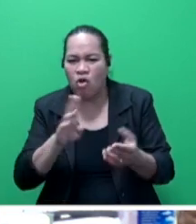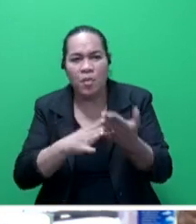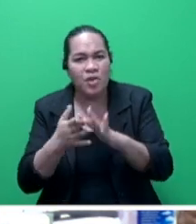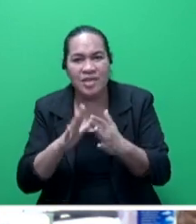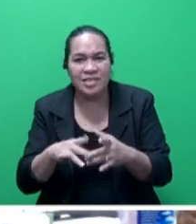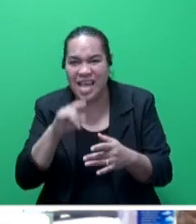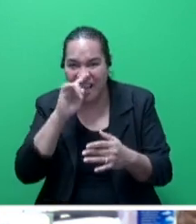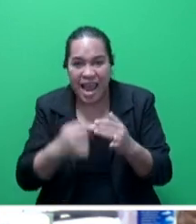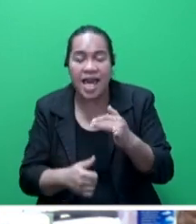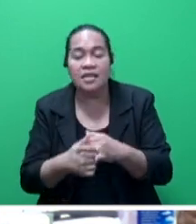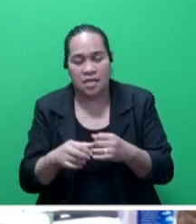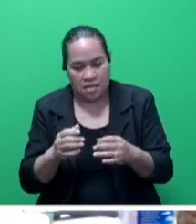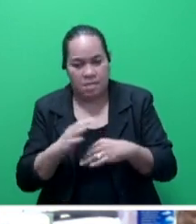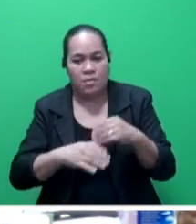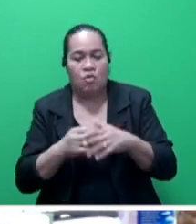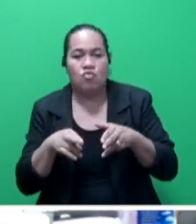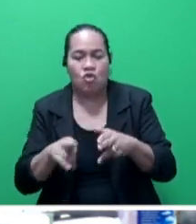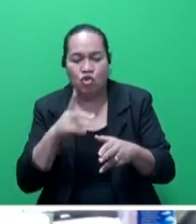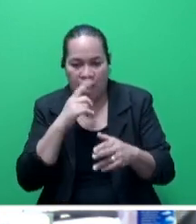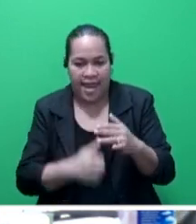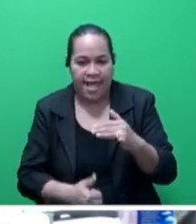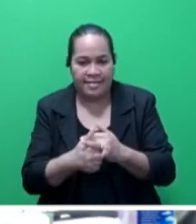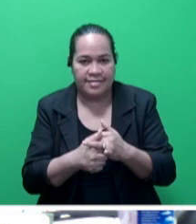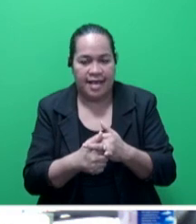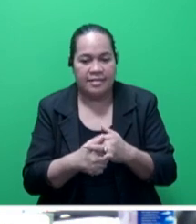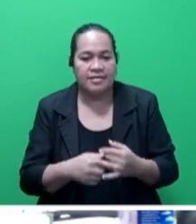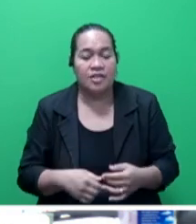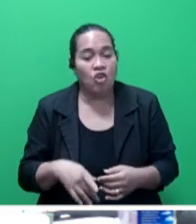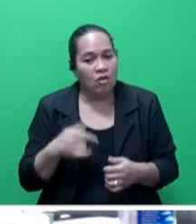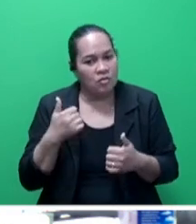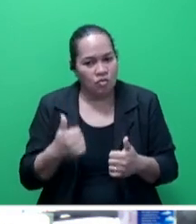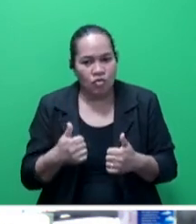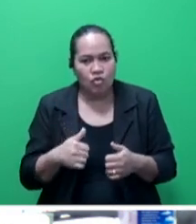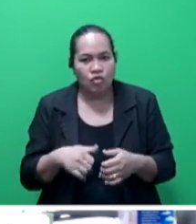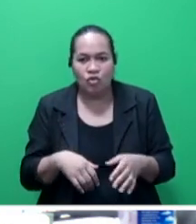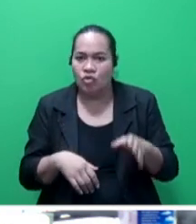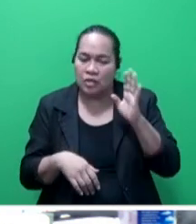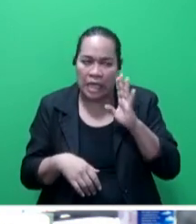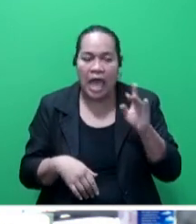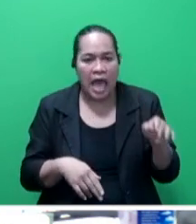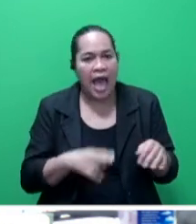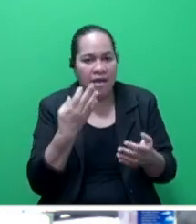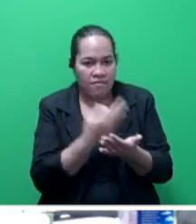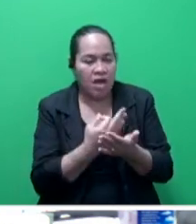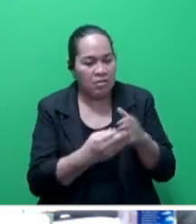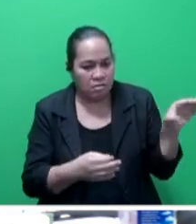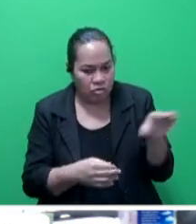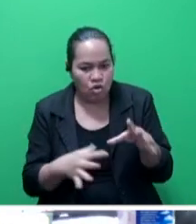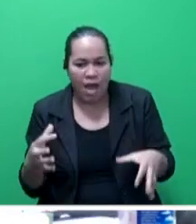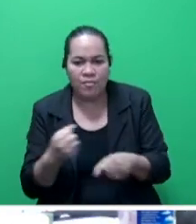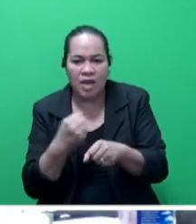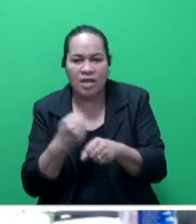economic centers and key public services, Mr. Speaker, sir. It's encouraging to note that funding has been set aside to upgrade the Langi to